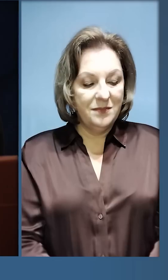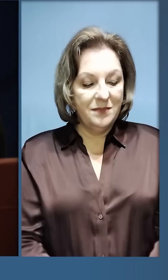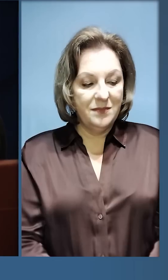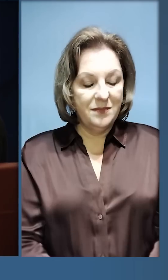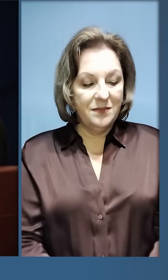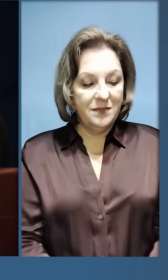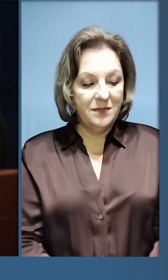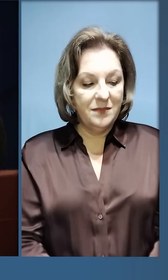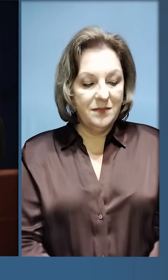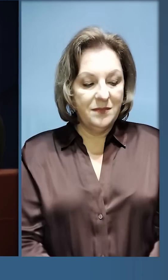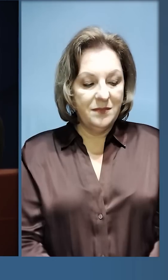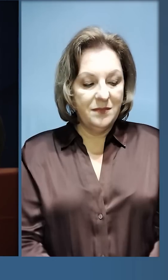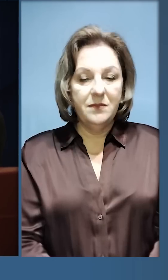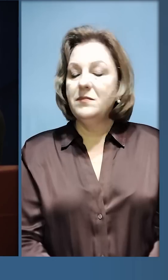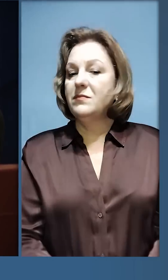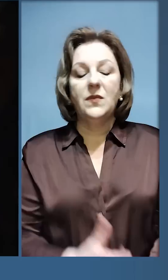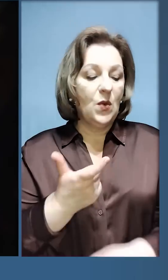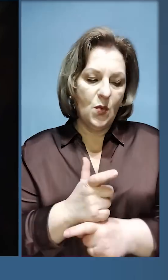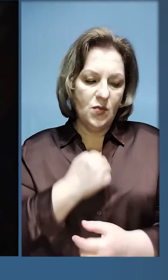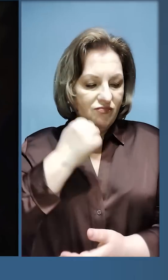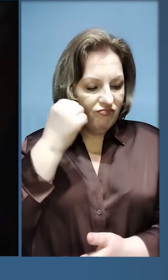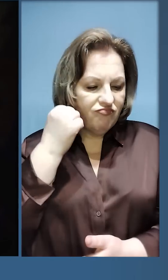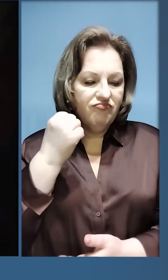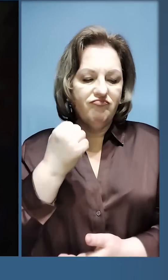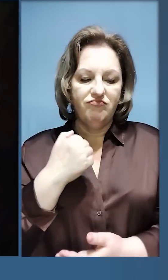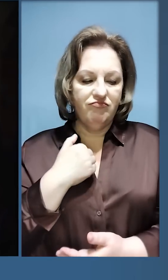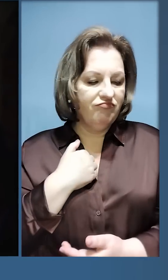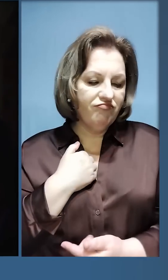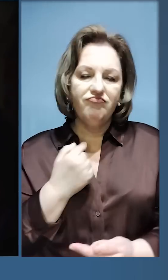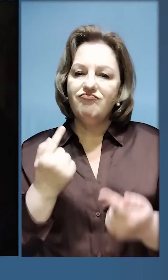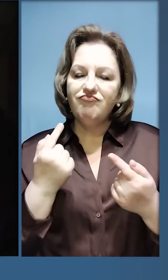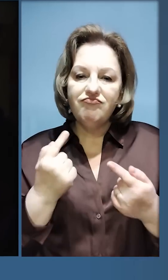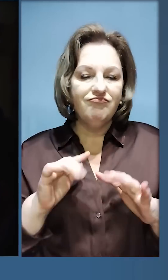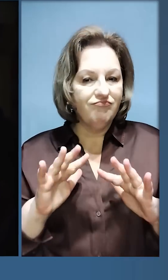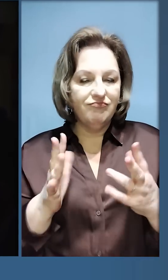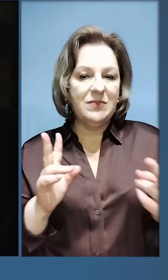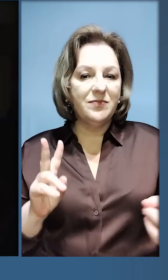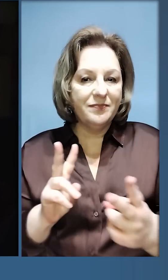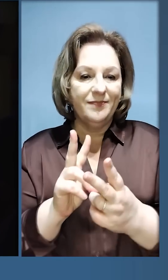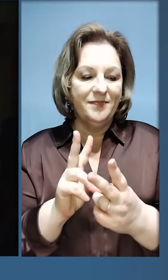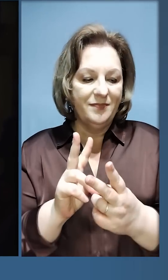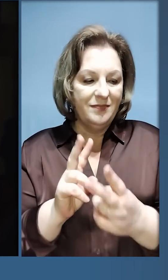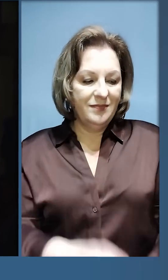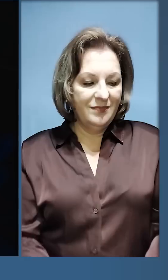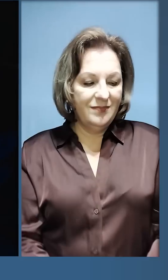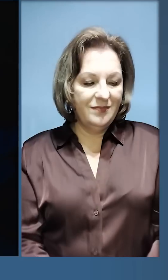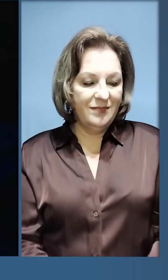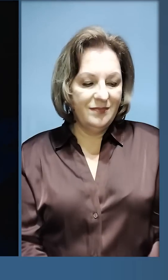me. It's a thrill to see you in person. Thank you so much. Great moment for me, but I don't have